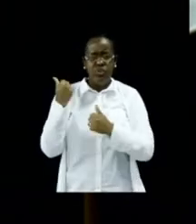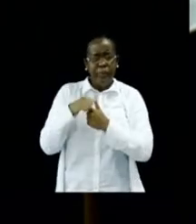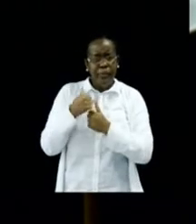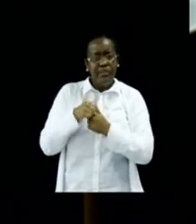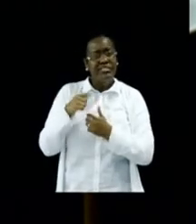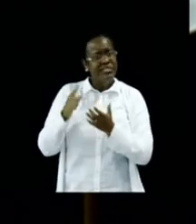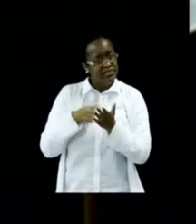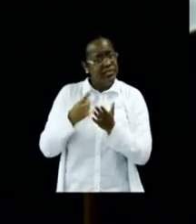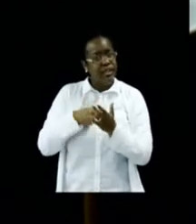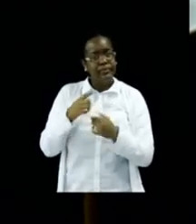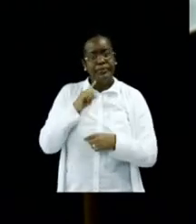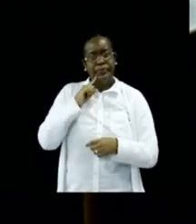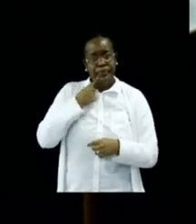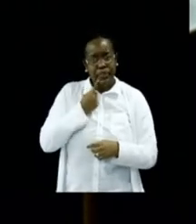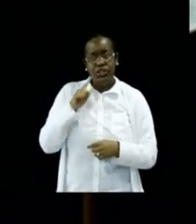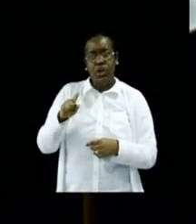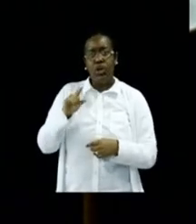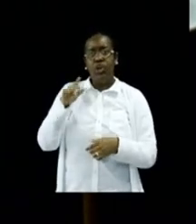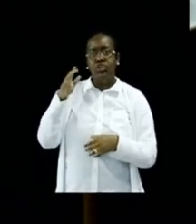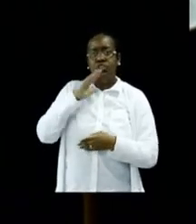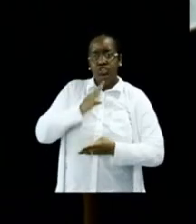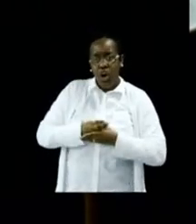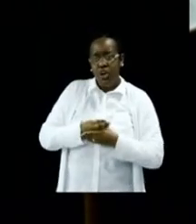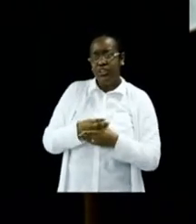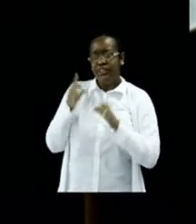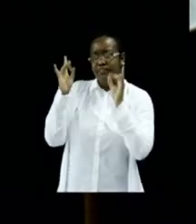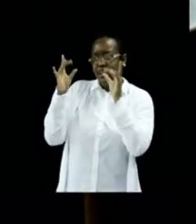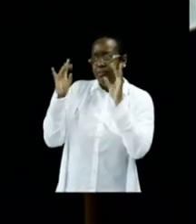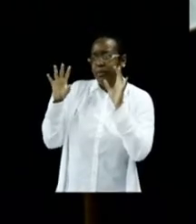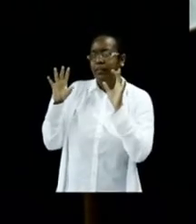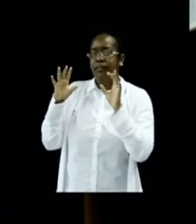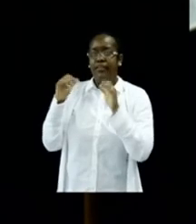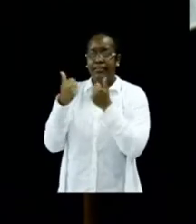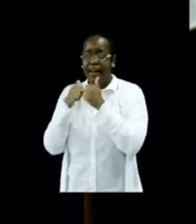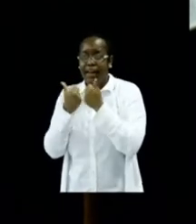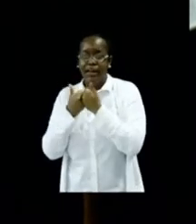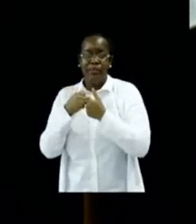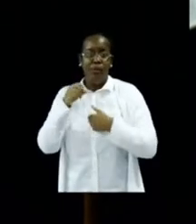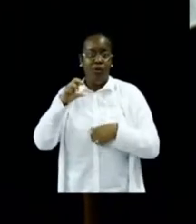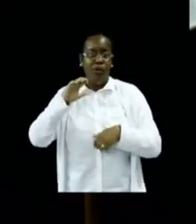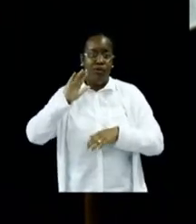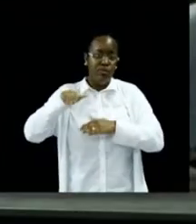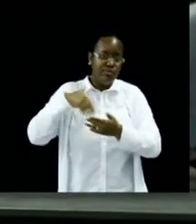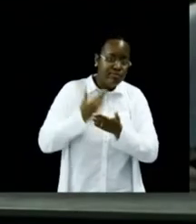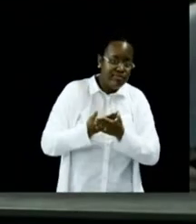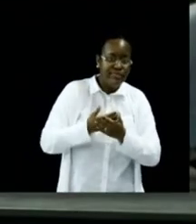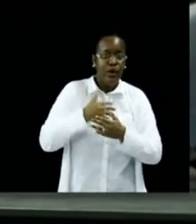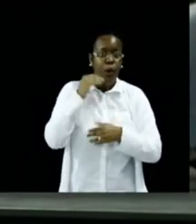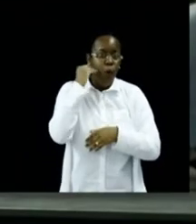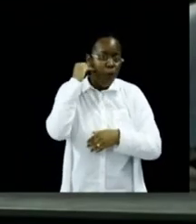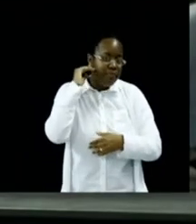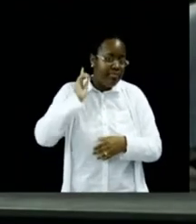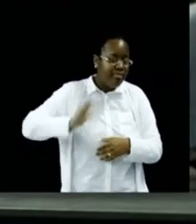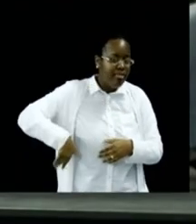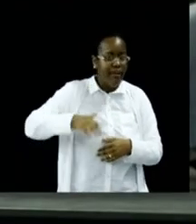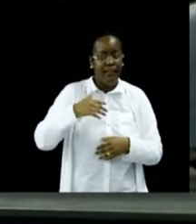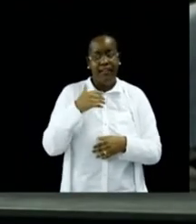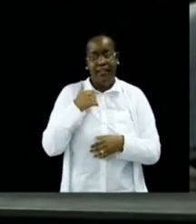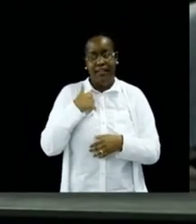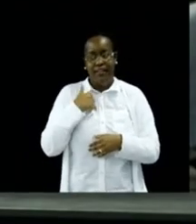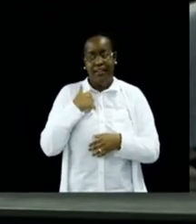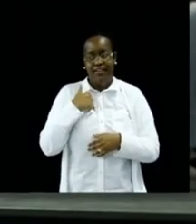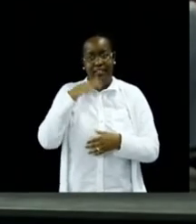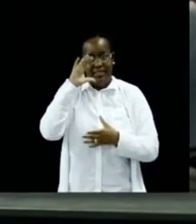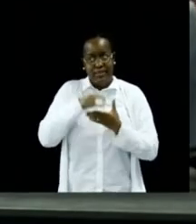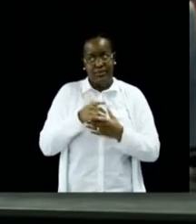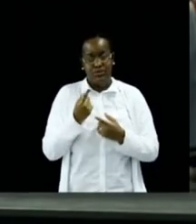missed her daughter's volleyball game or came in very late and her husband covering for her. And I looked at that and I said, one day I